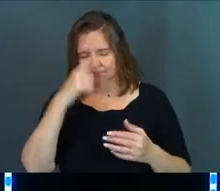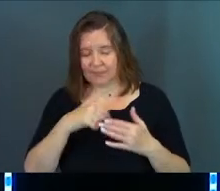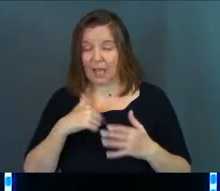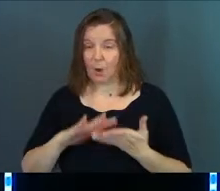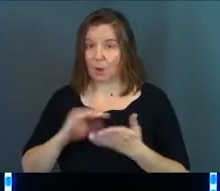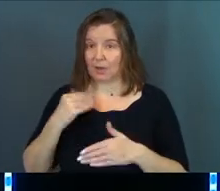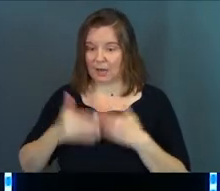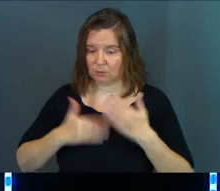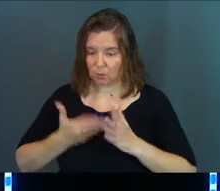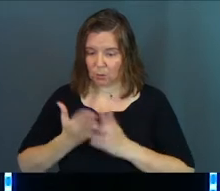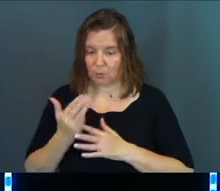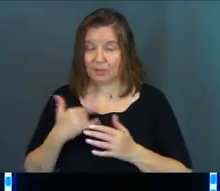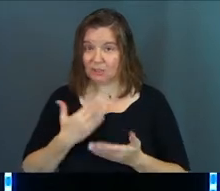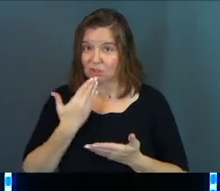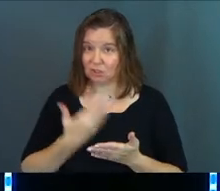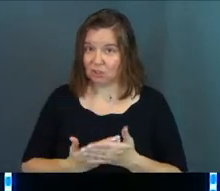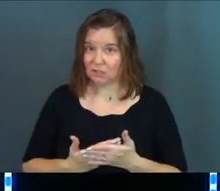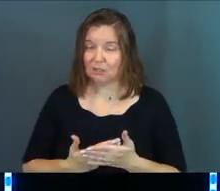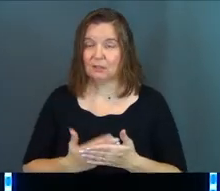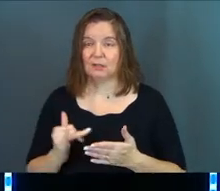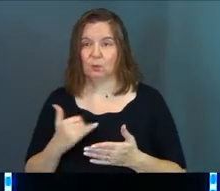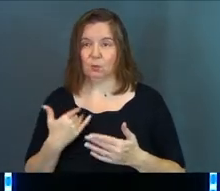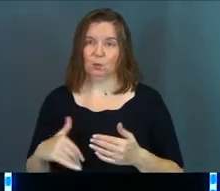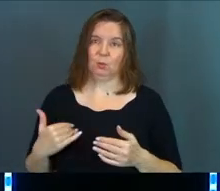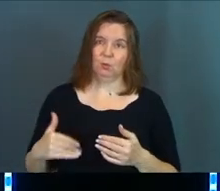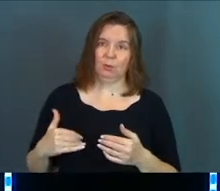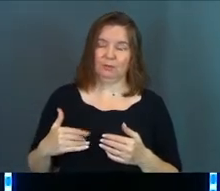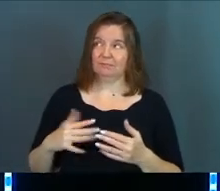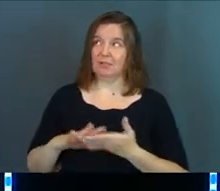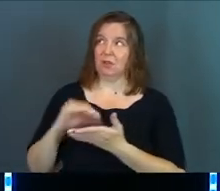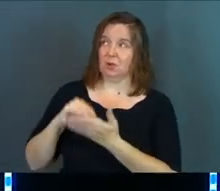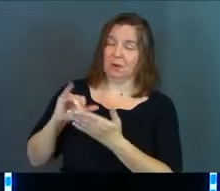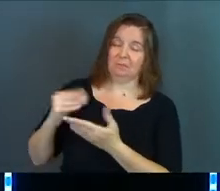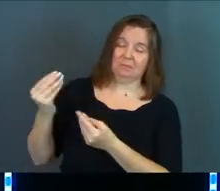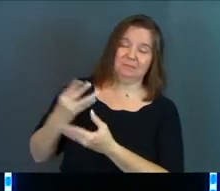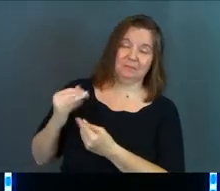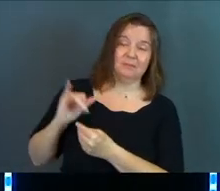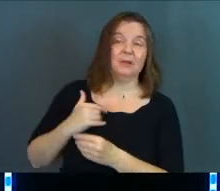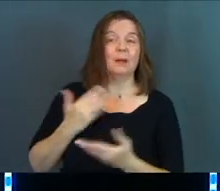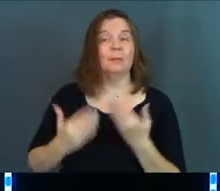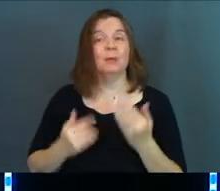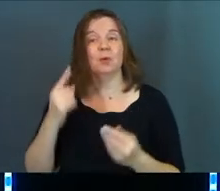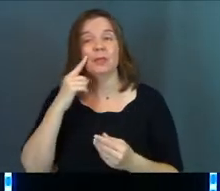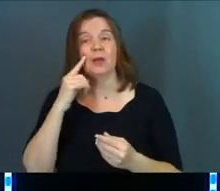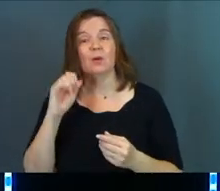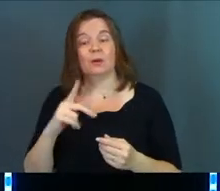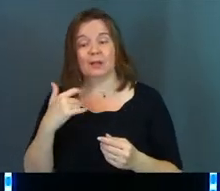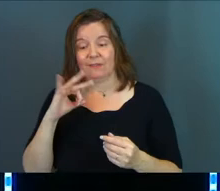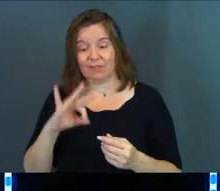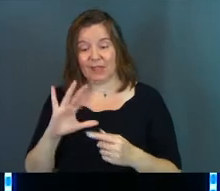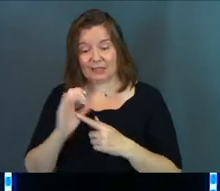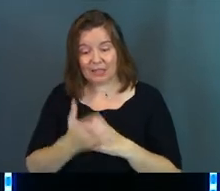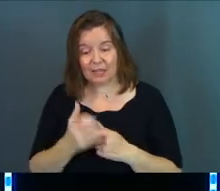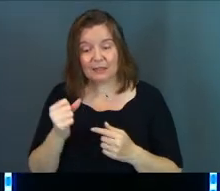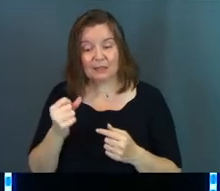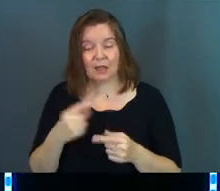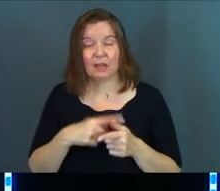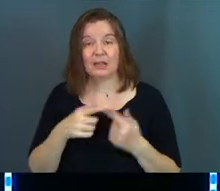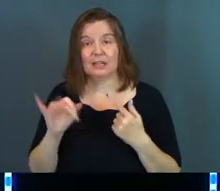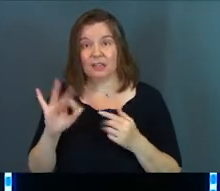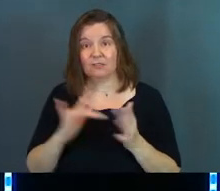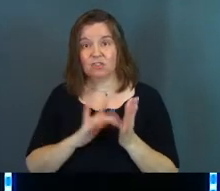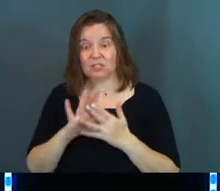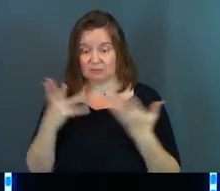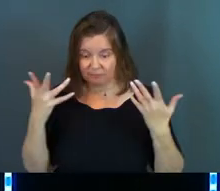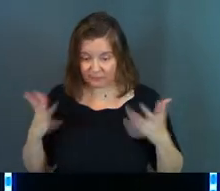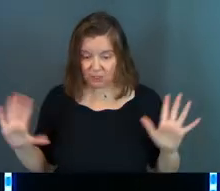I was learning as I was going through this, y'all, this is good. Okay, like just like, ooh, here we go, God. But maybe you're in here thinking, okay, so if that's the case, then if Jesus